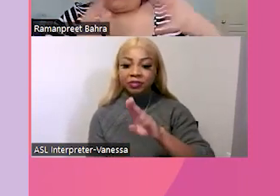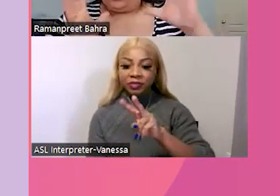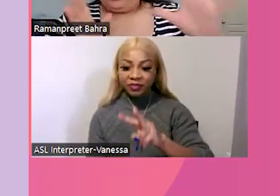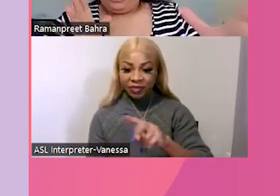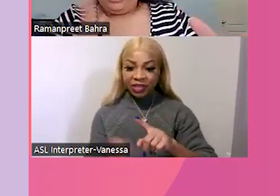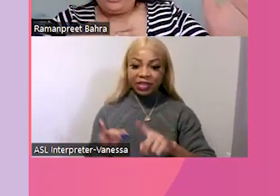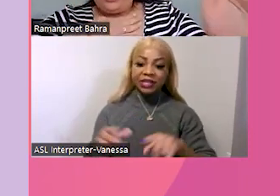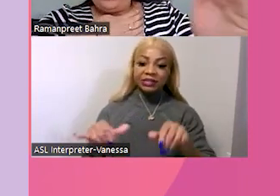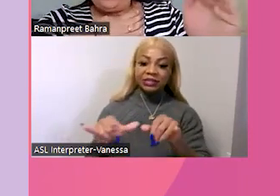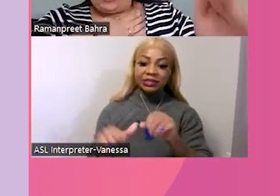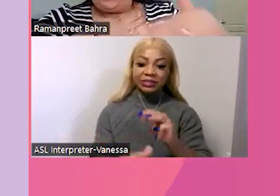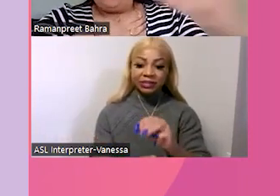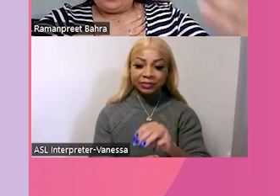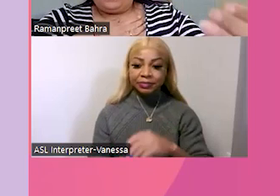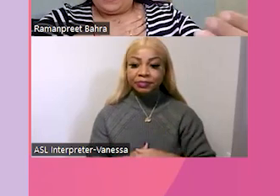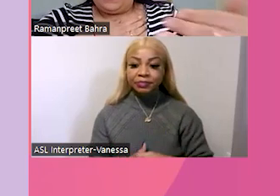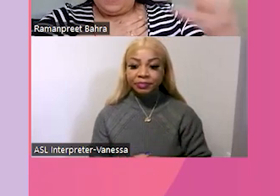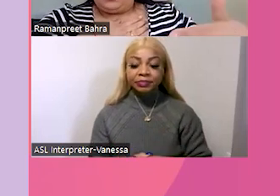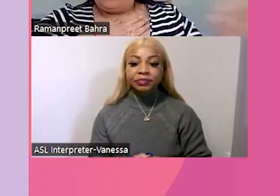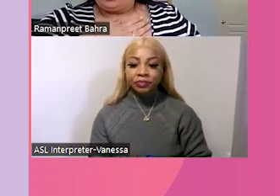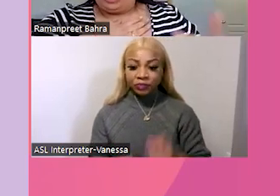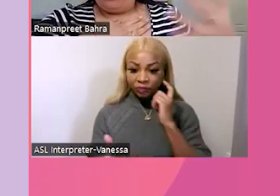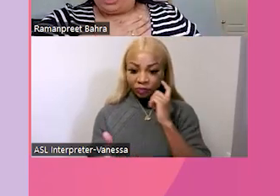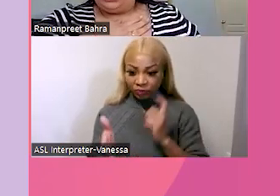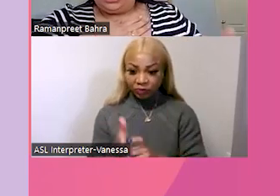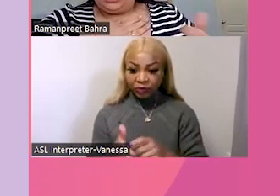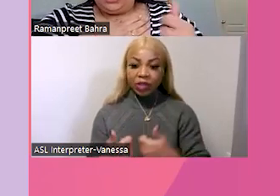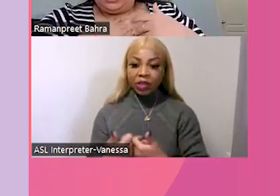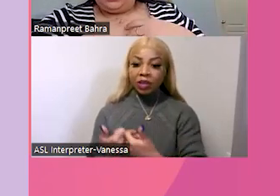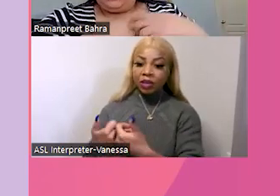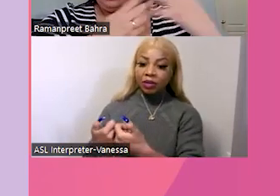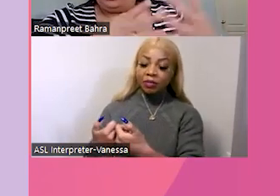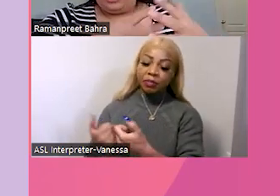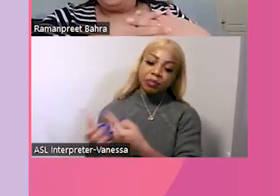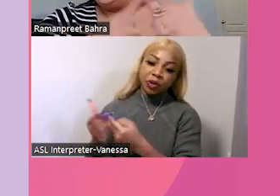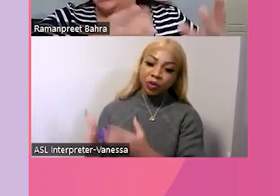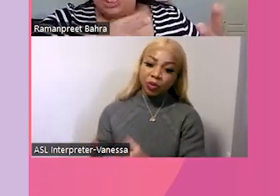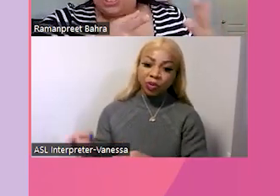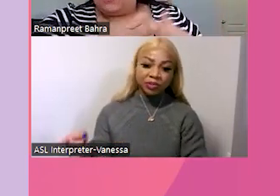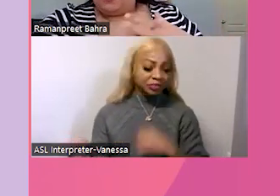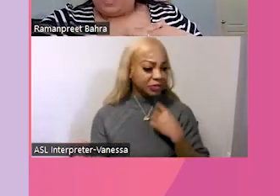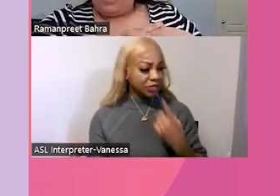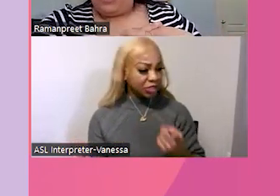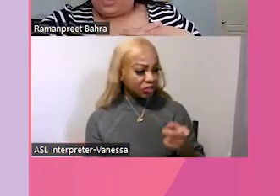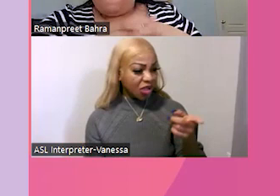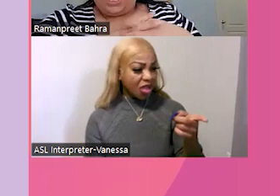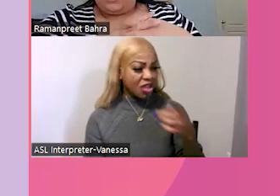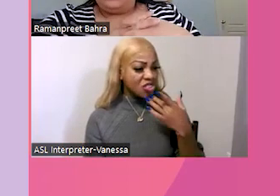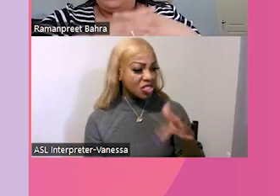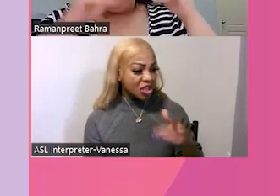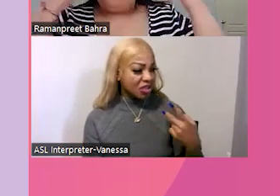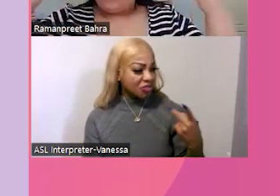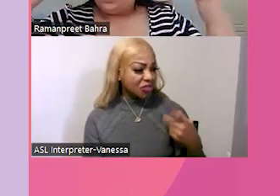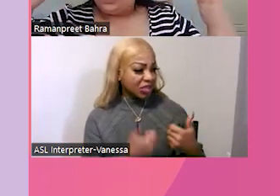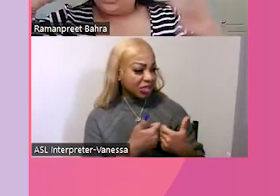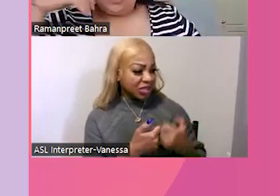much prevalent here. So we see Sally's partner, Riley, tell her how lucky she is to be with him because